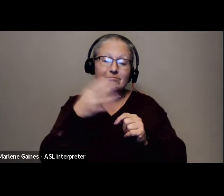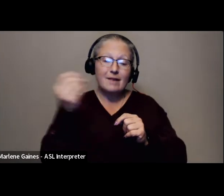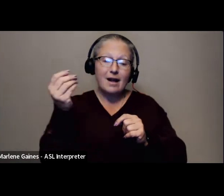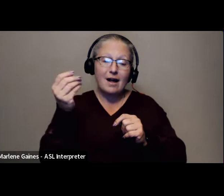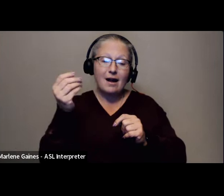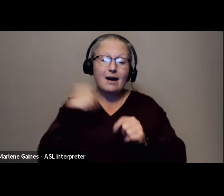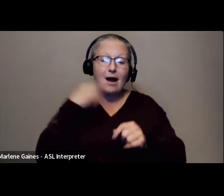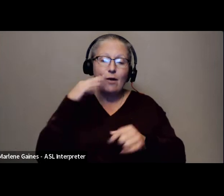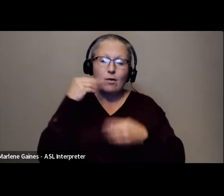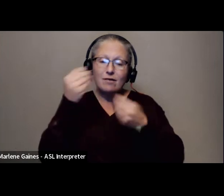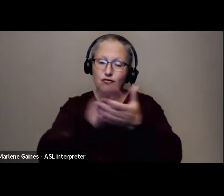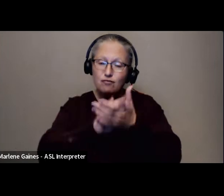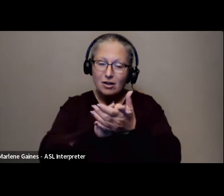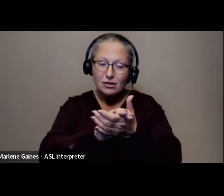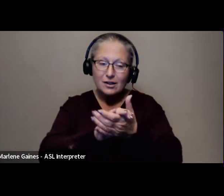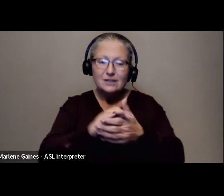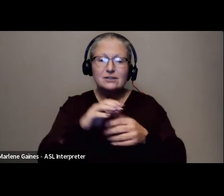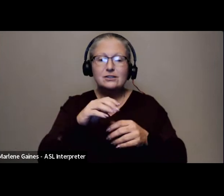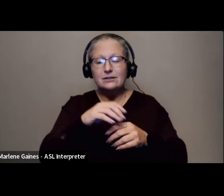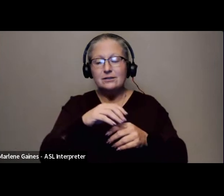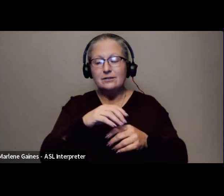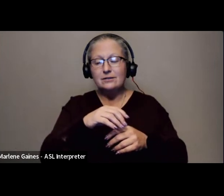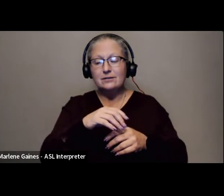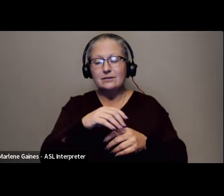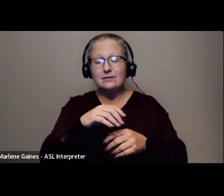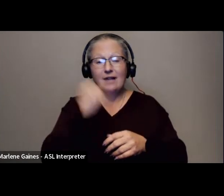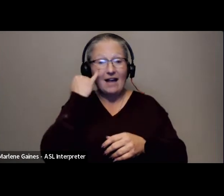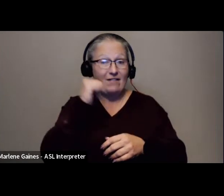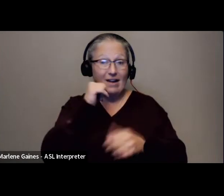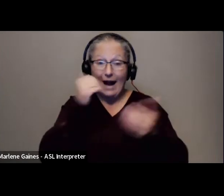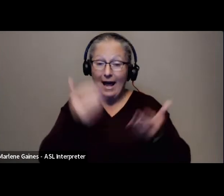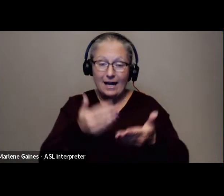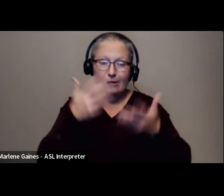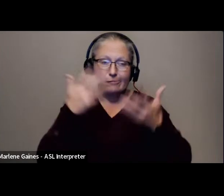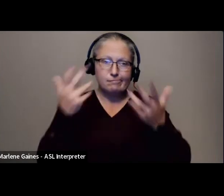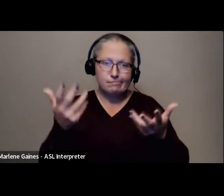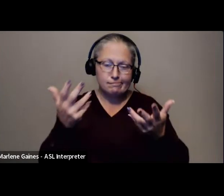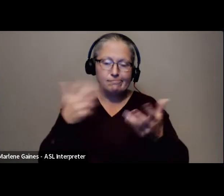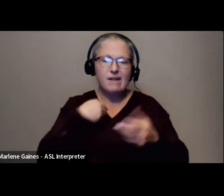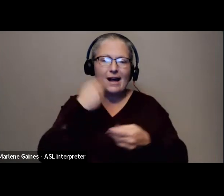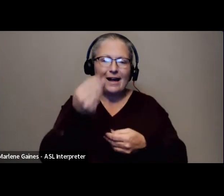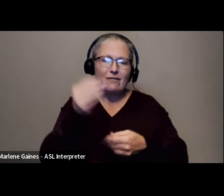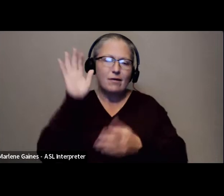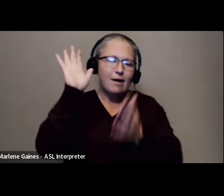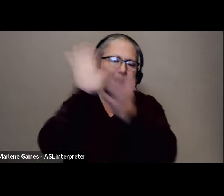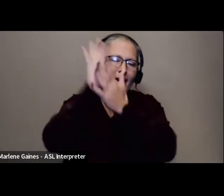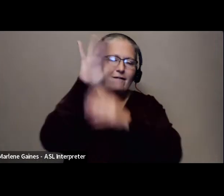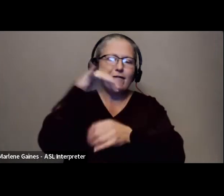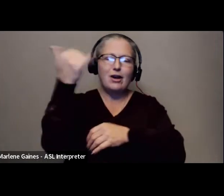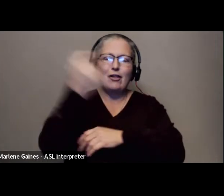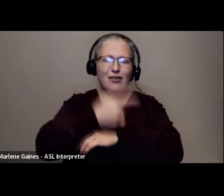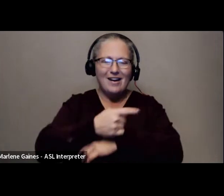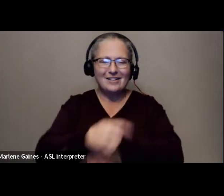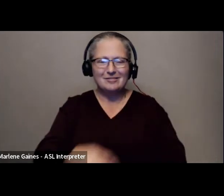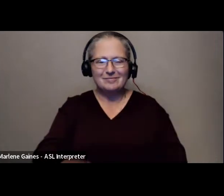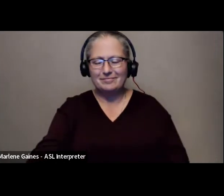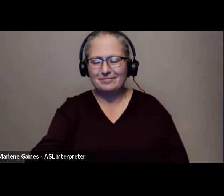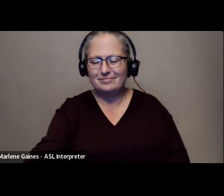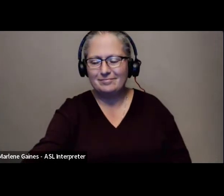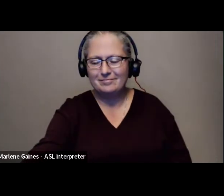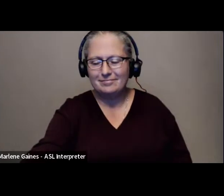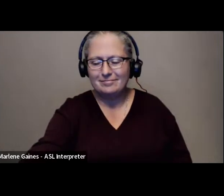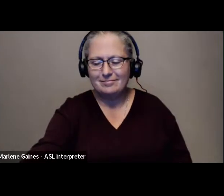I will congratulate you. And if you're not here, well, I'll give you a high five some other time. All